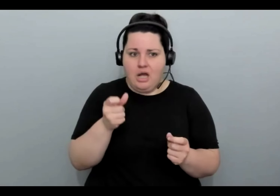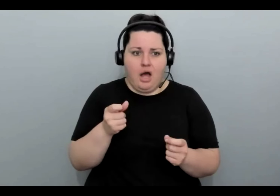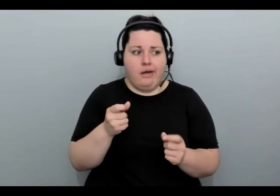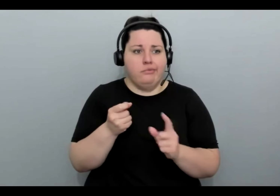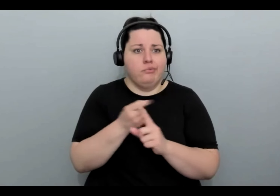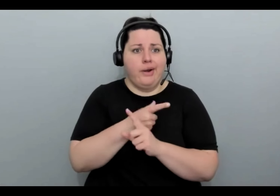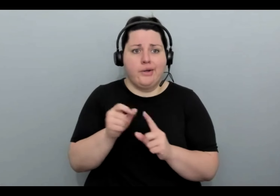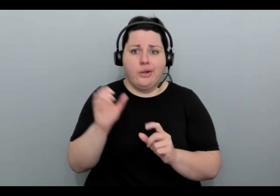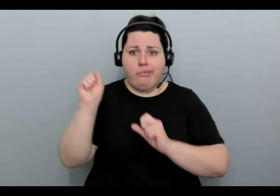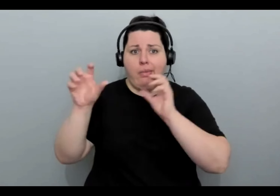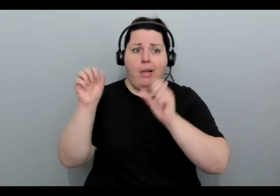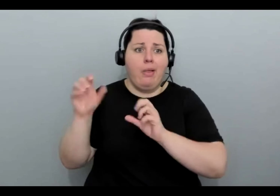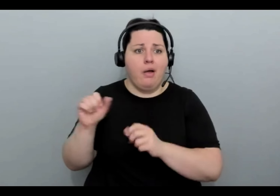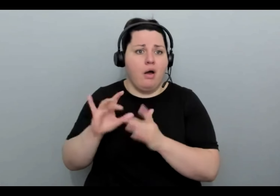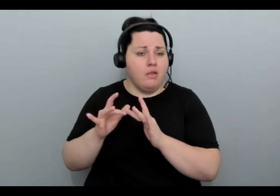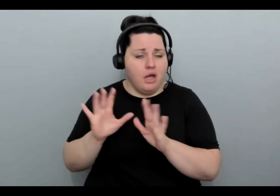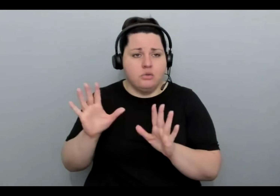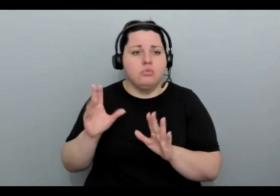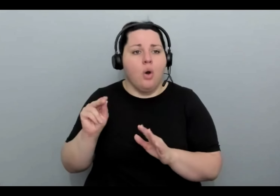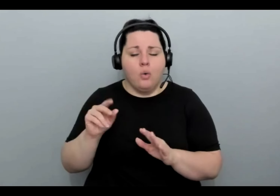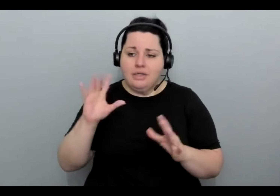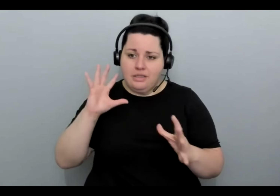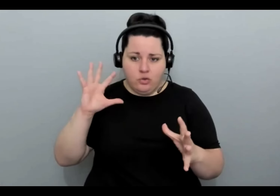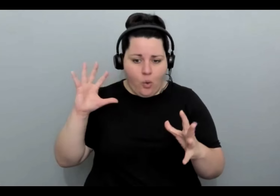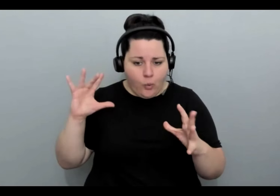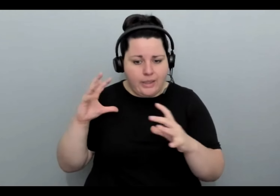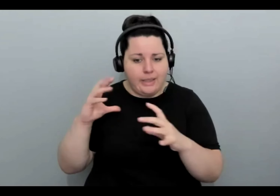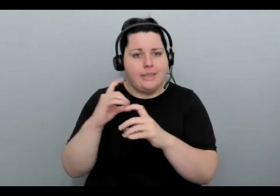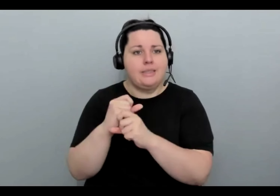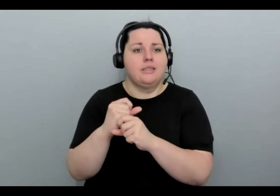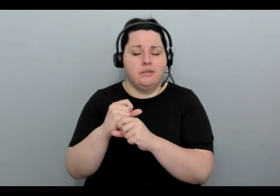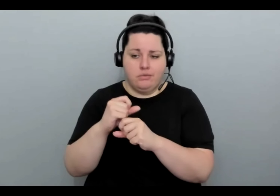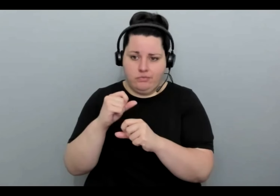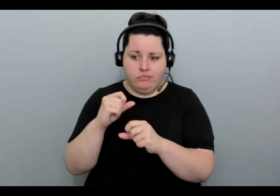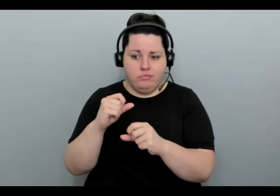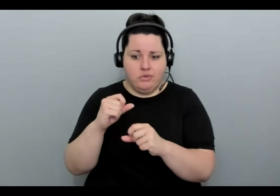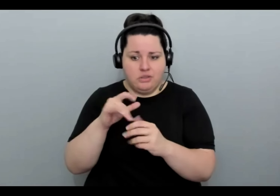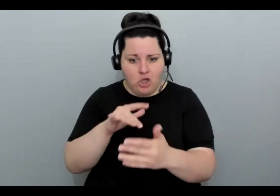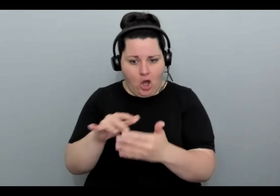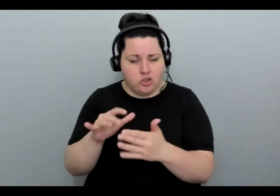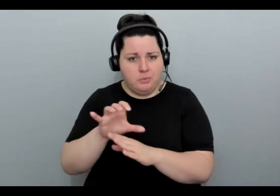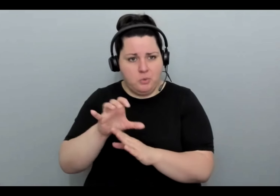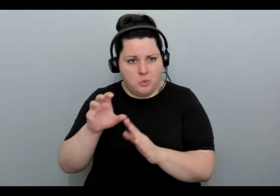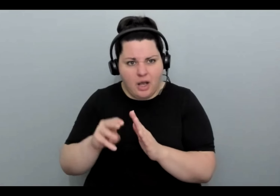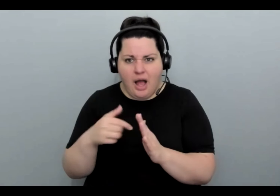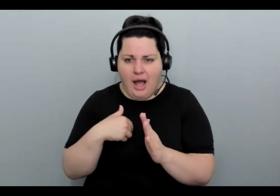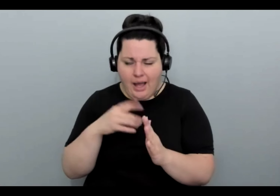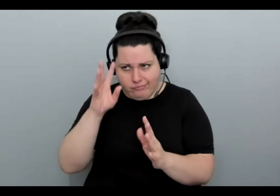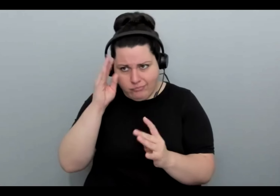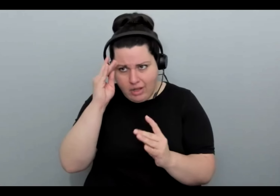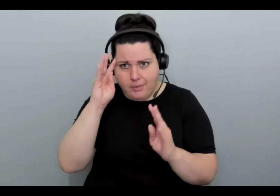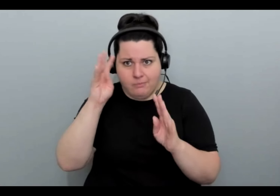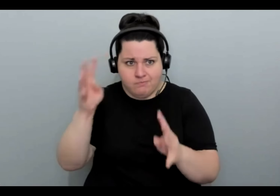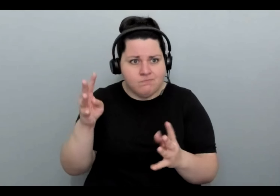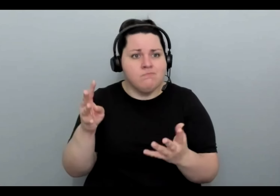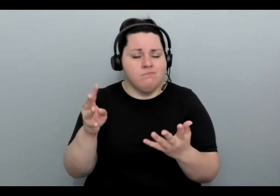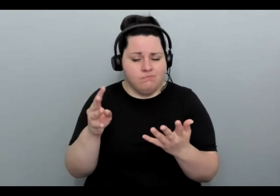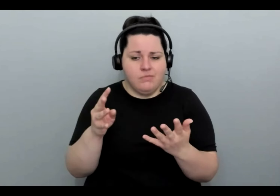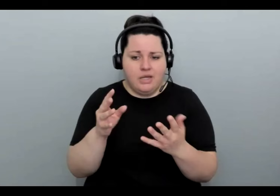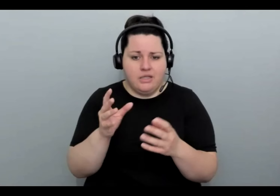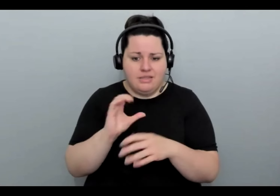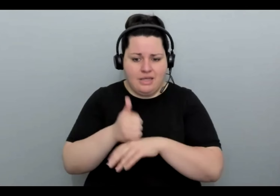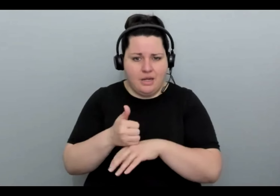putting online, that this is a cohesive body of scholarship that you have thought about and put together for public consumption.